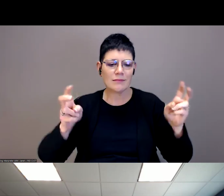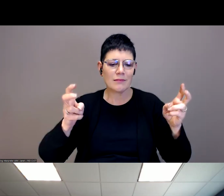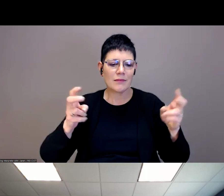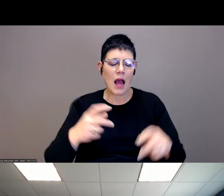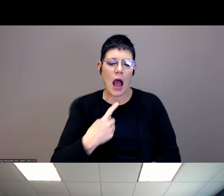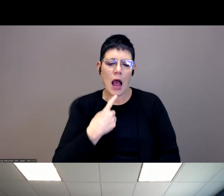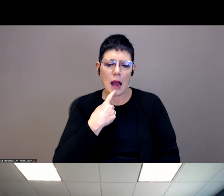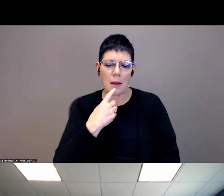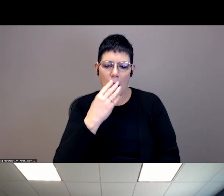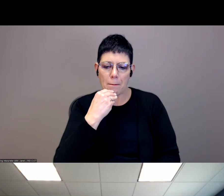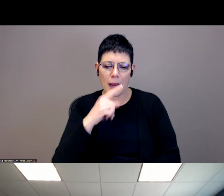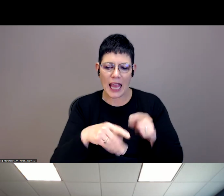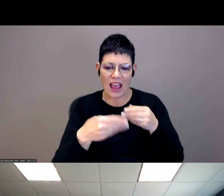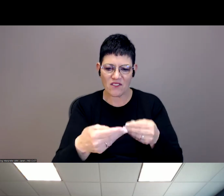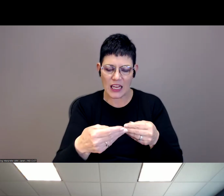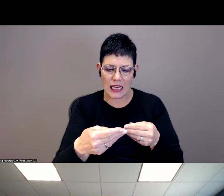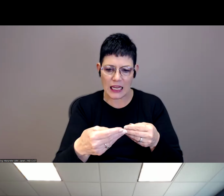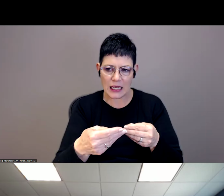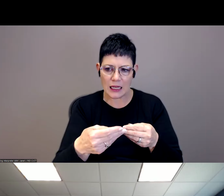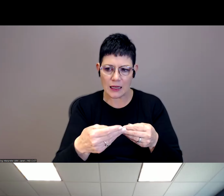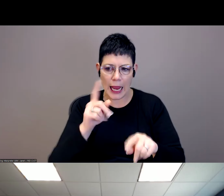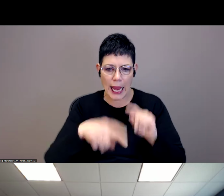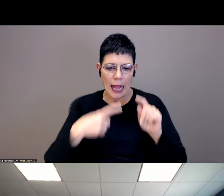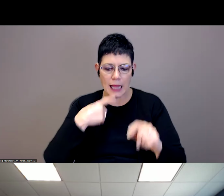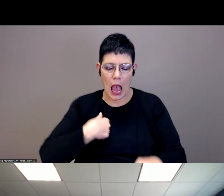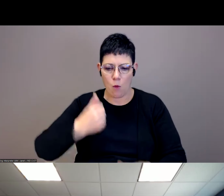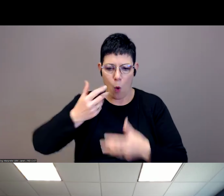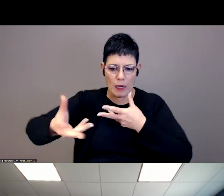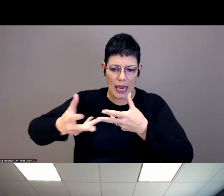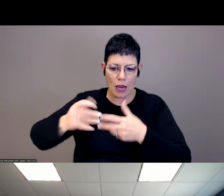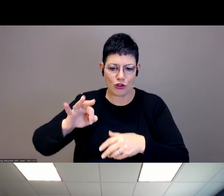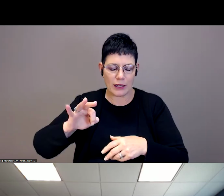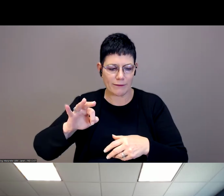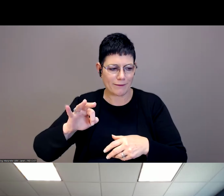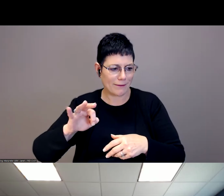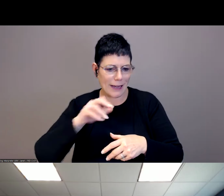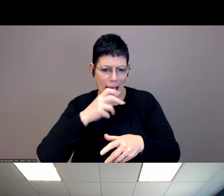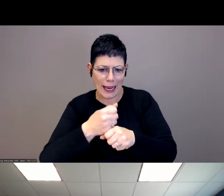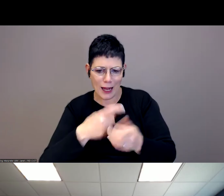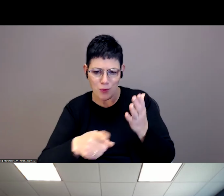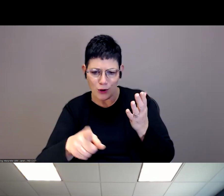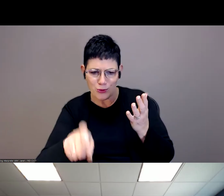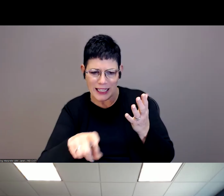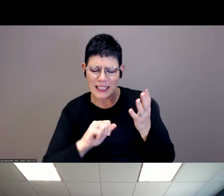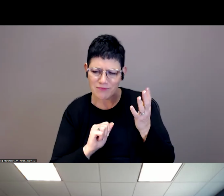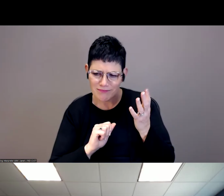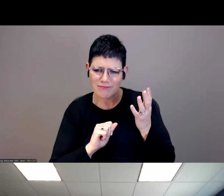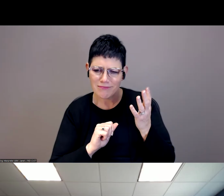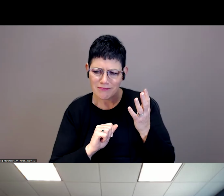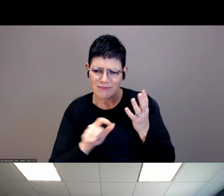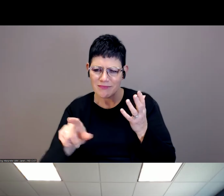can't say I'm not going to engage when you're not getting what you need. And then a follow-up